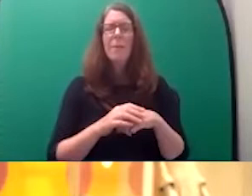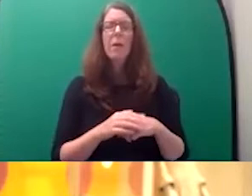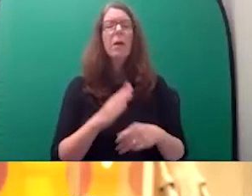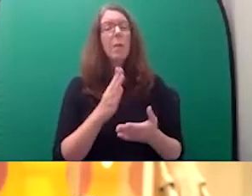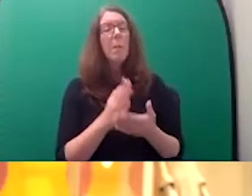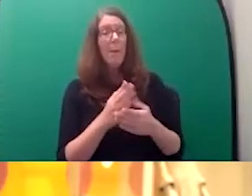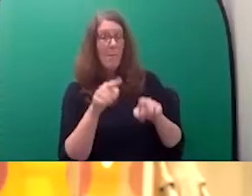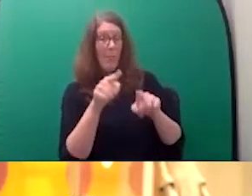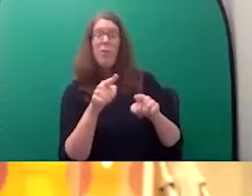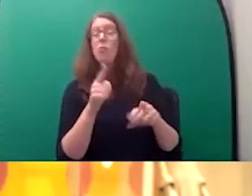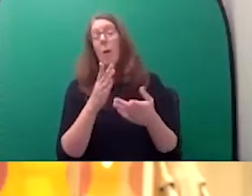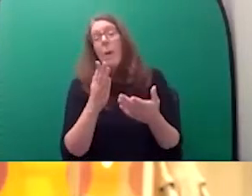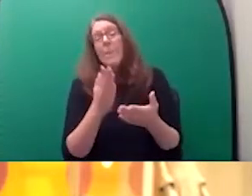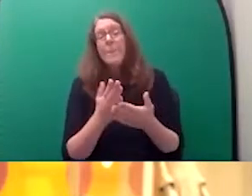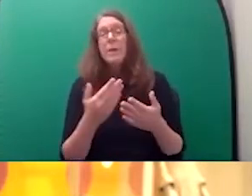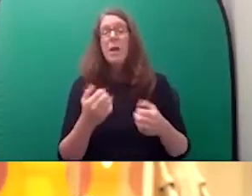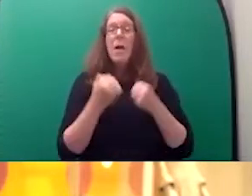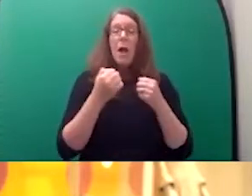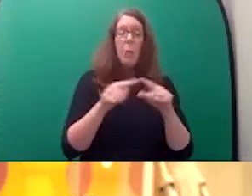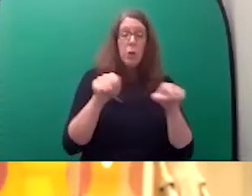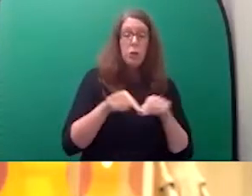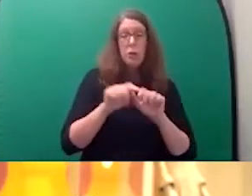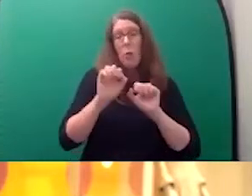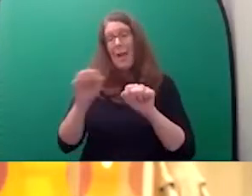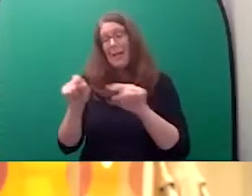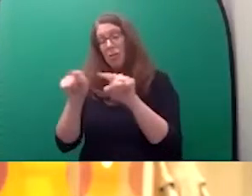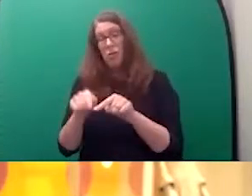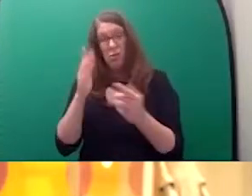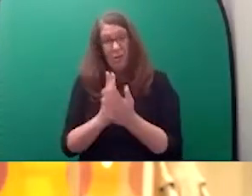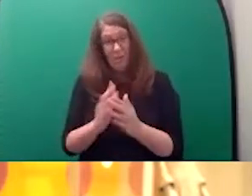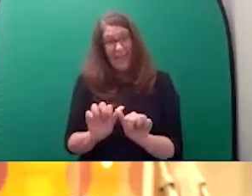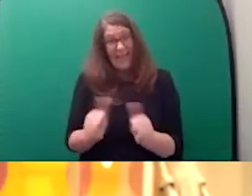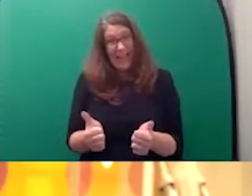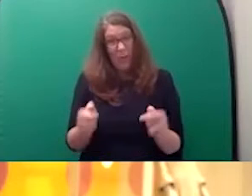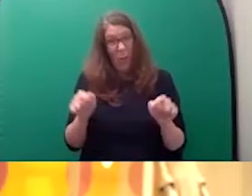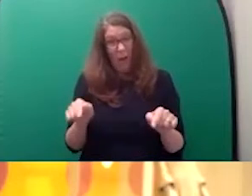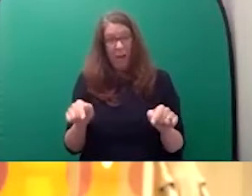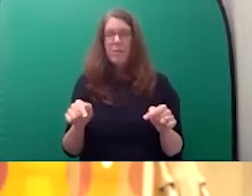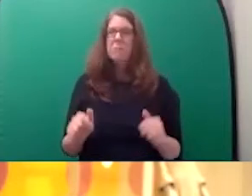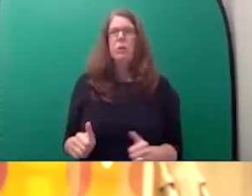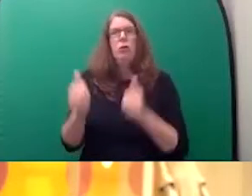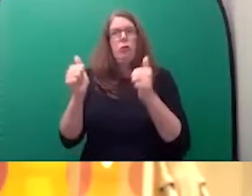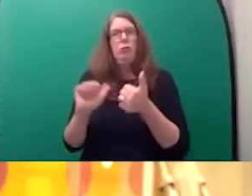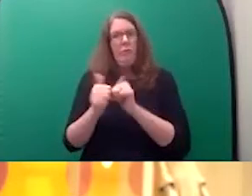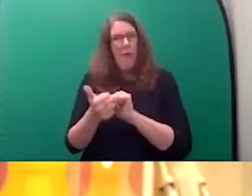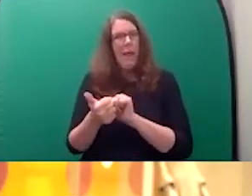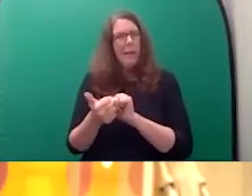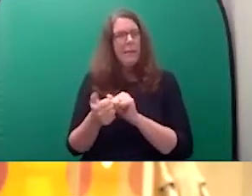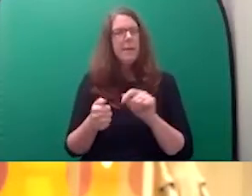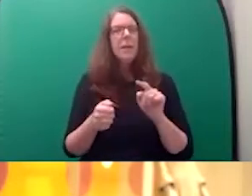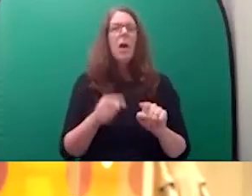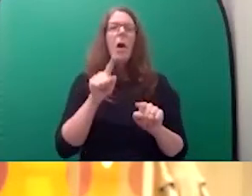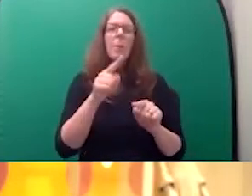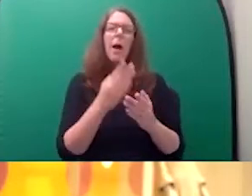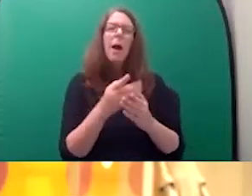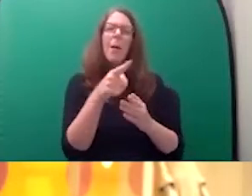work right next door to him in our studio, and he's a great friend of ours. And he had these wonderful stand